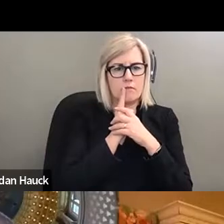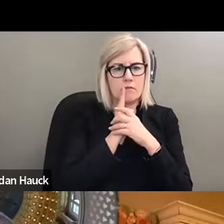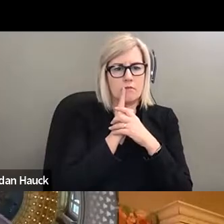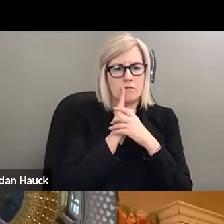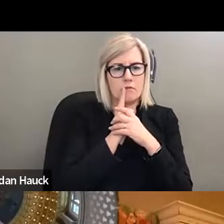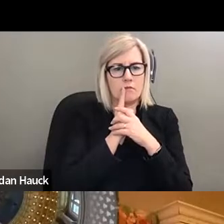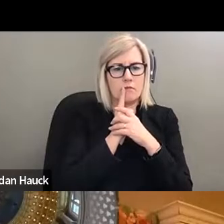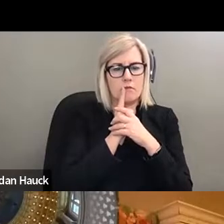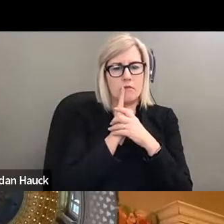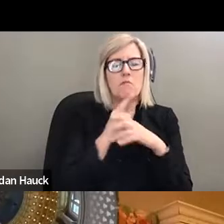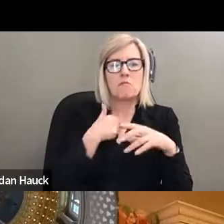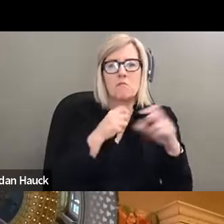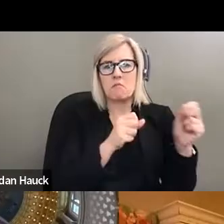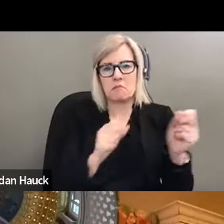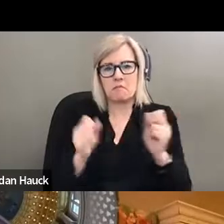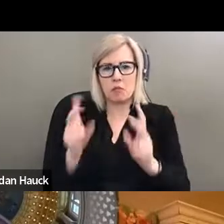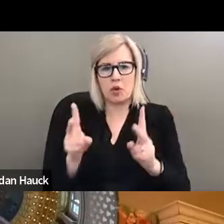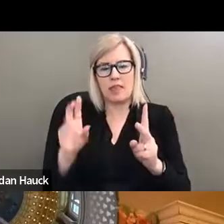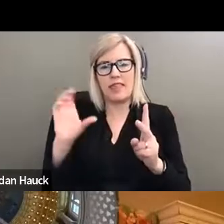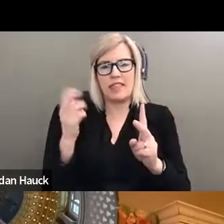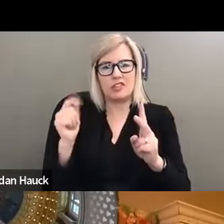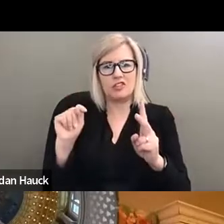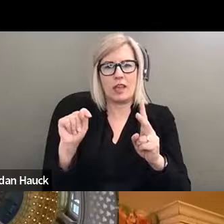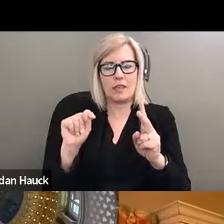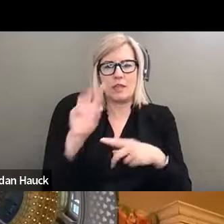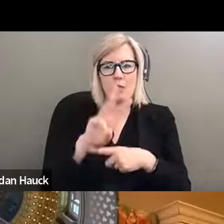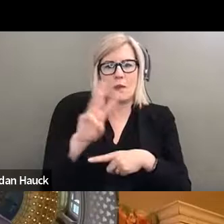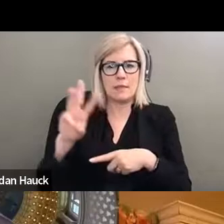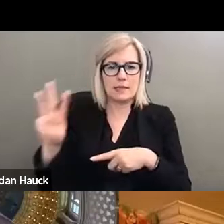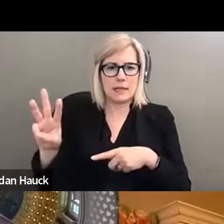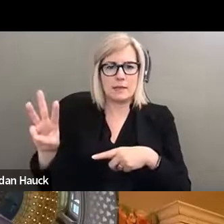but I put the website